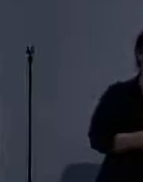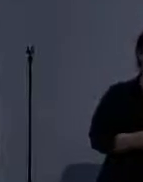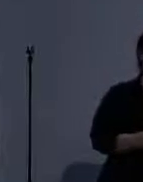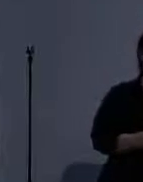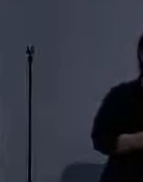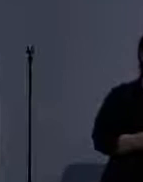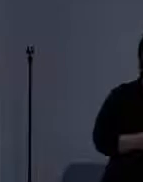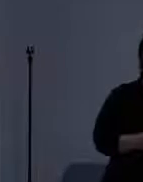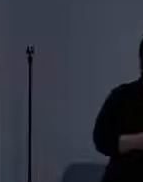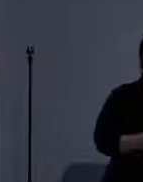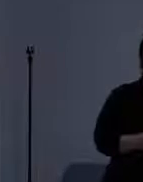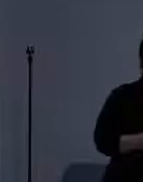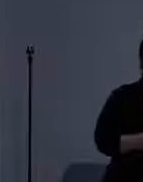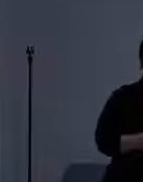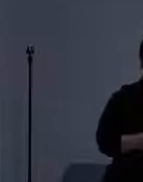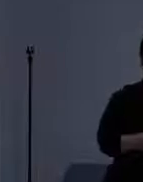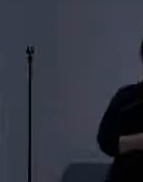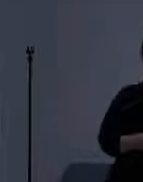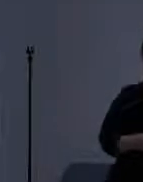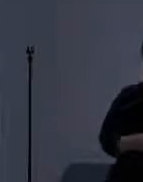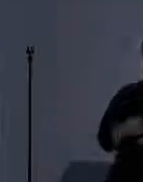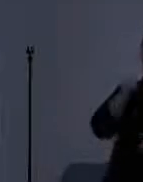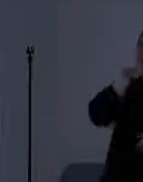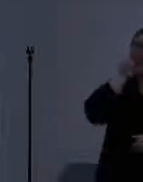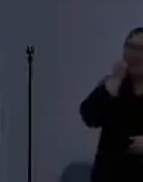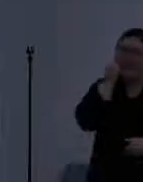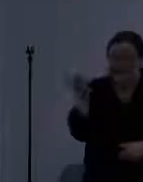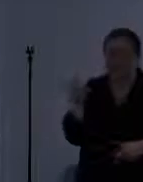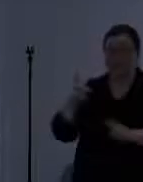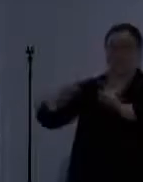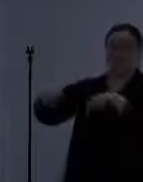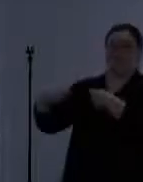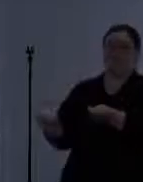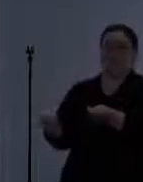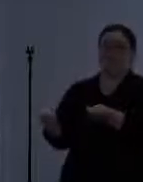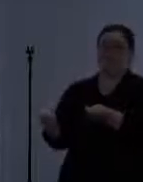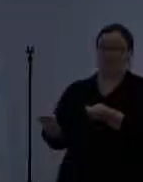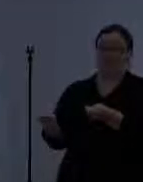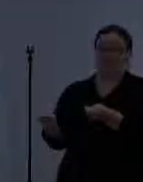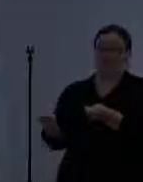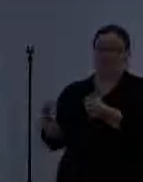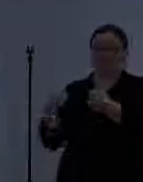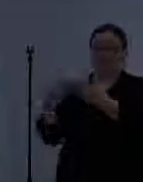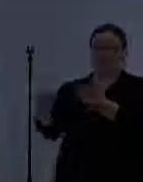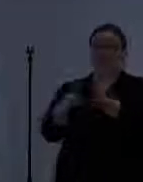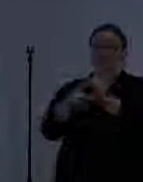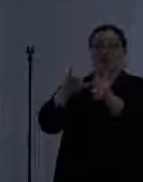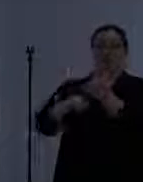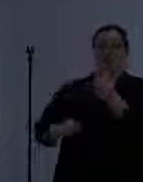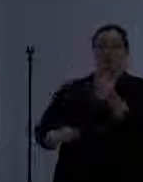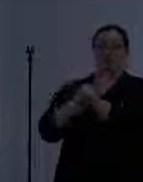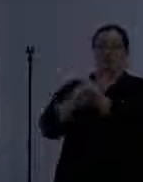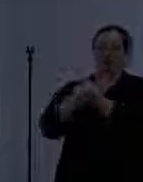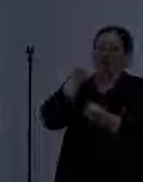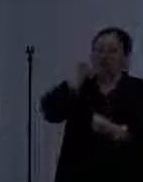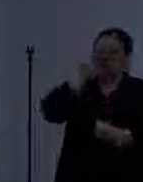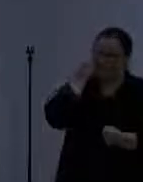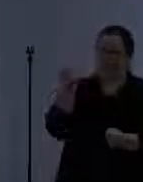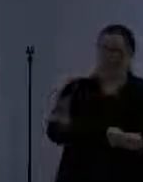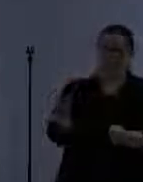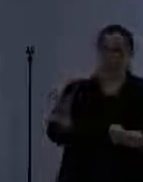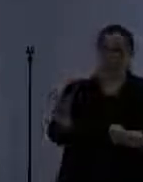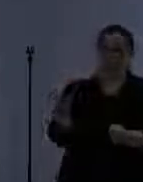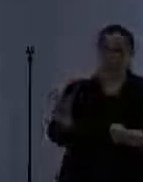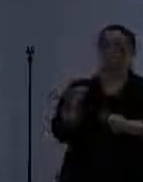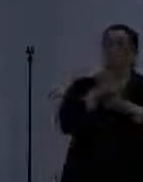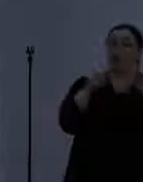So we regulate every provider who delivers NDIS supports, including those that are